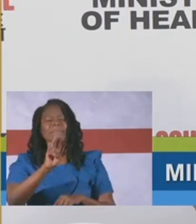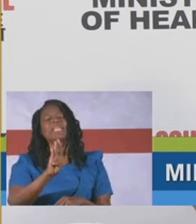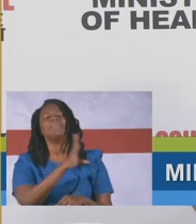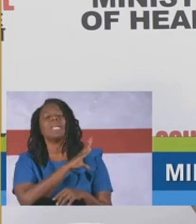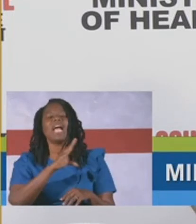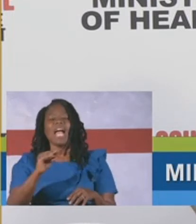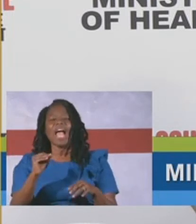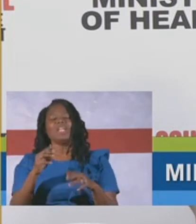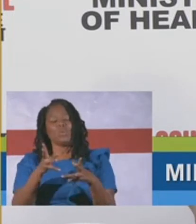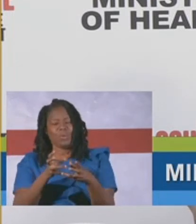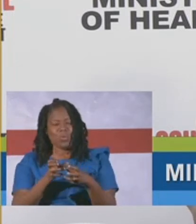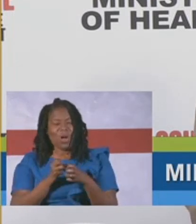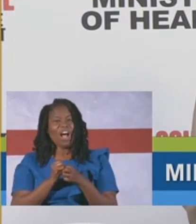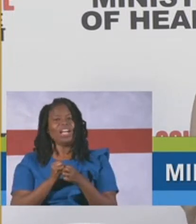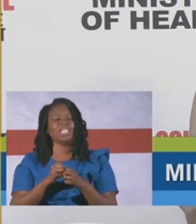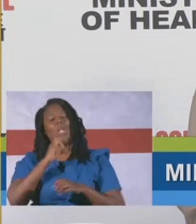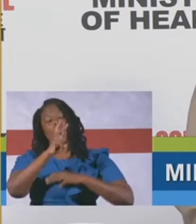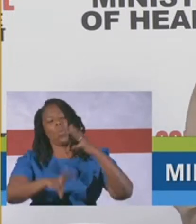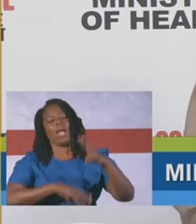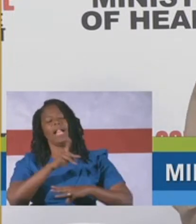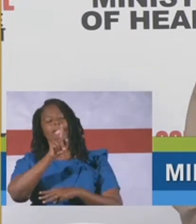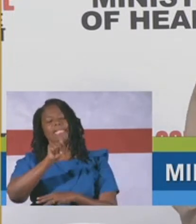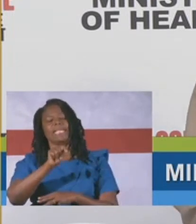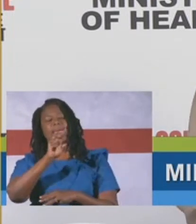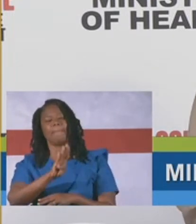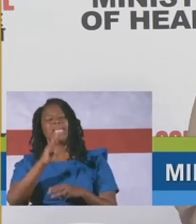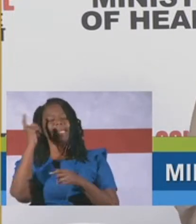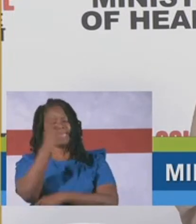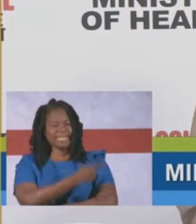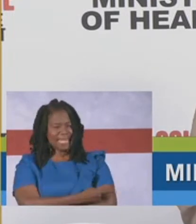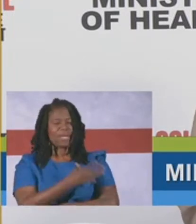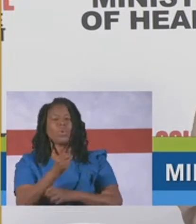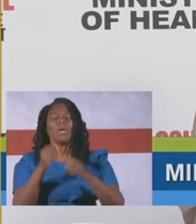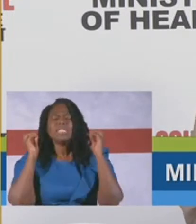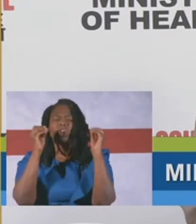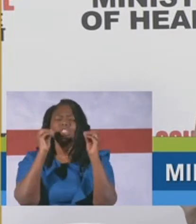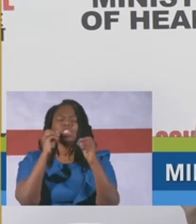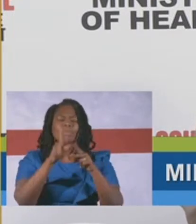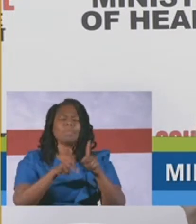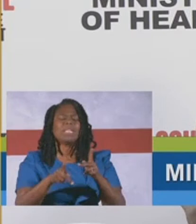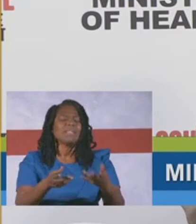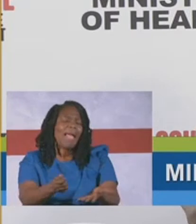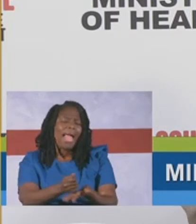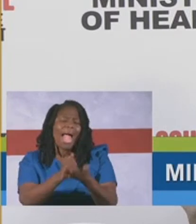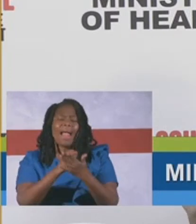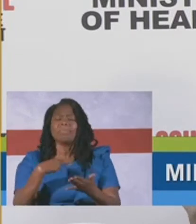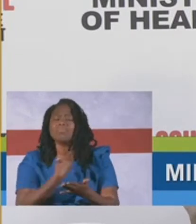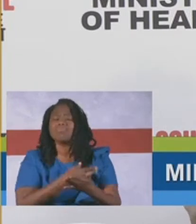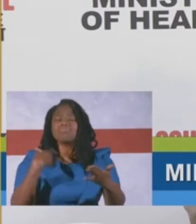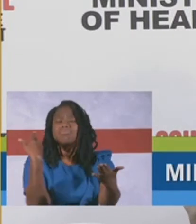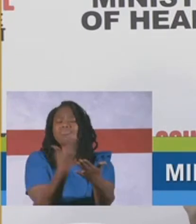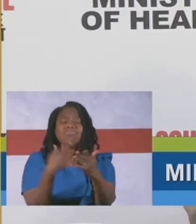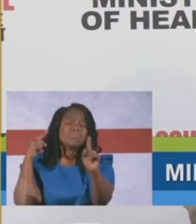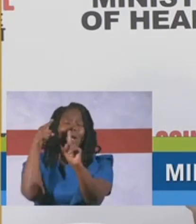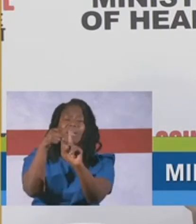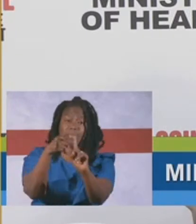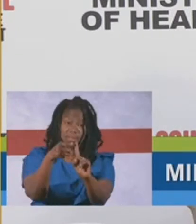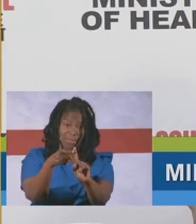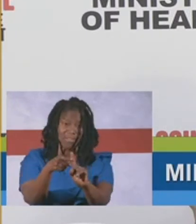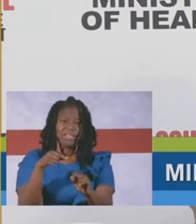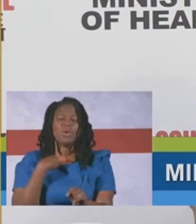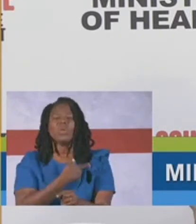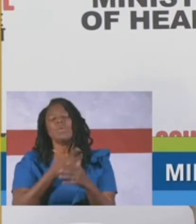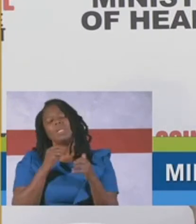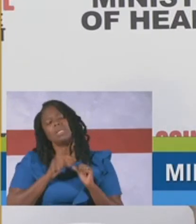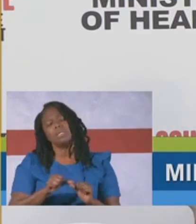get all involved in helping us to reach this target. We would like to continue to save lives, and